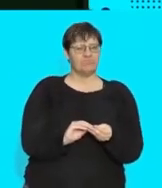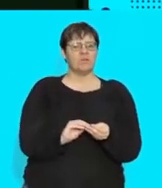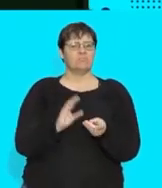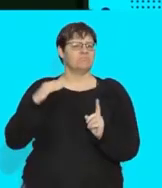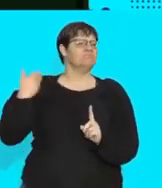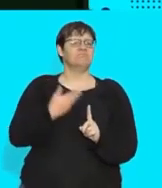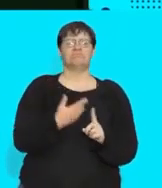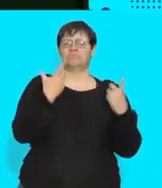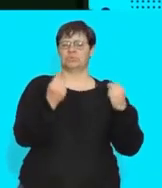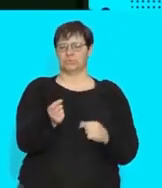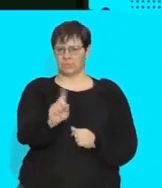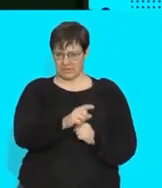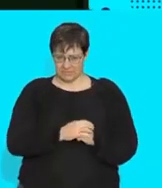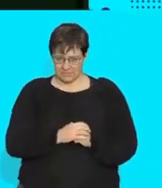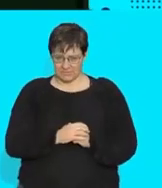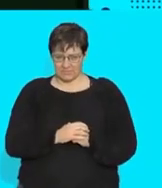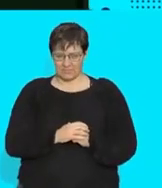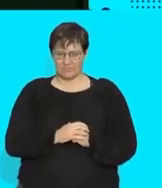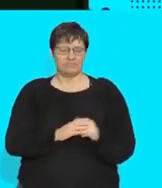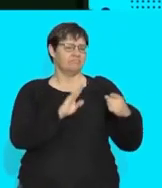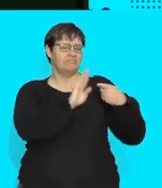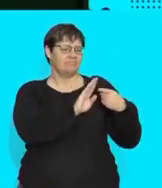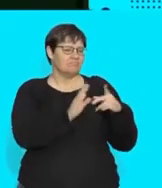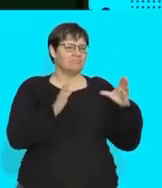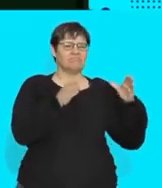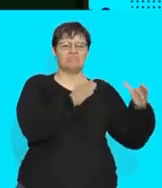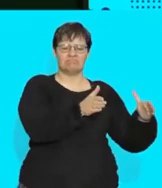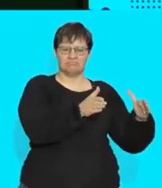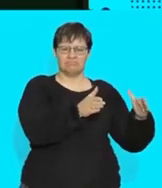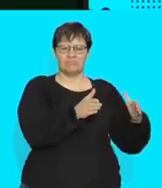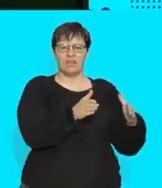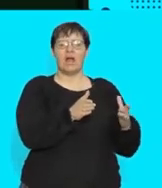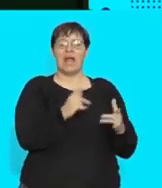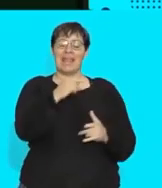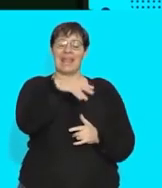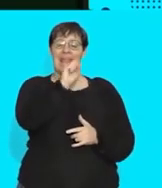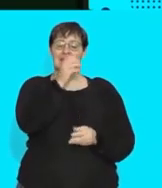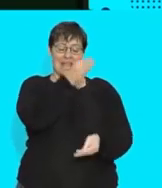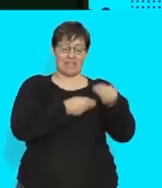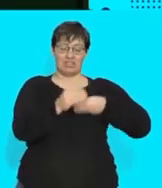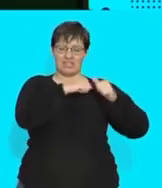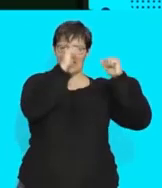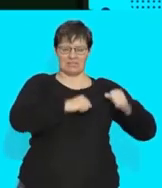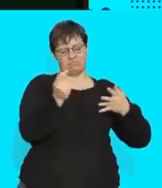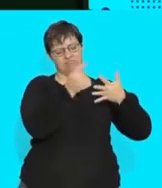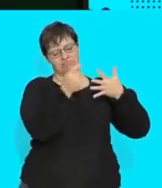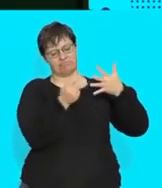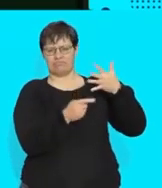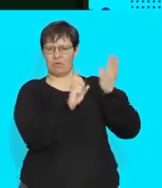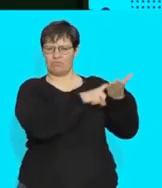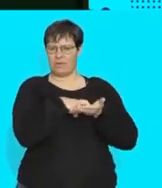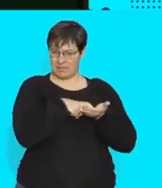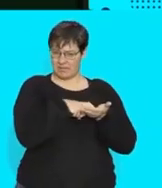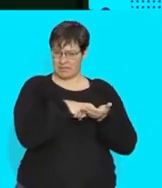the first part. We looked at the requirements of a gaseous exchange system. So important. You need to be able to take any